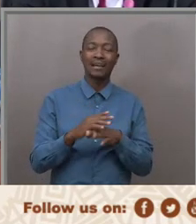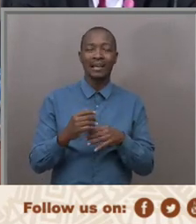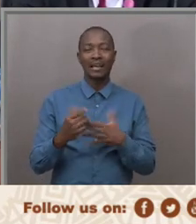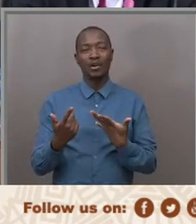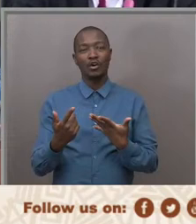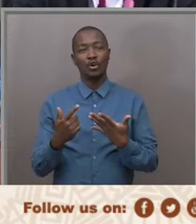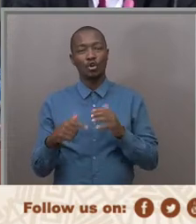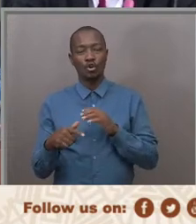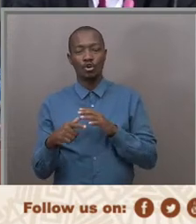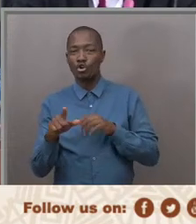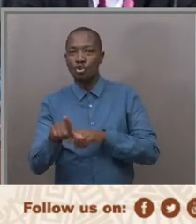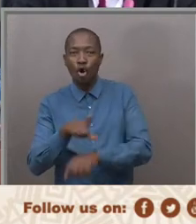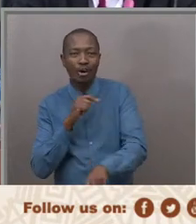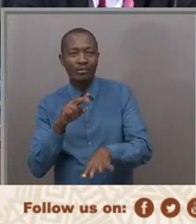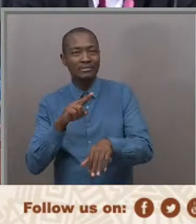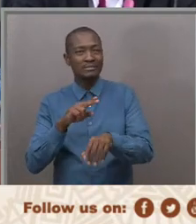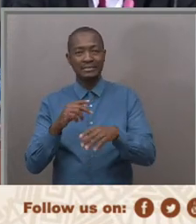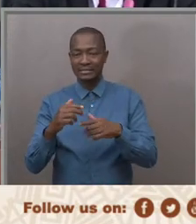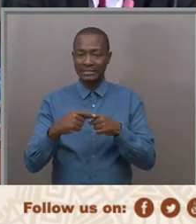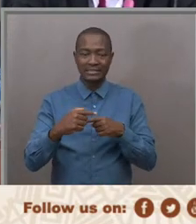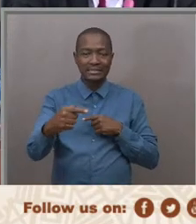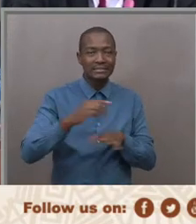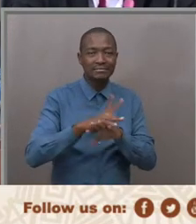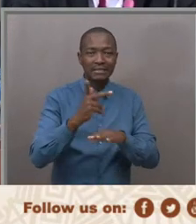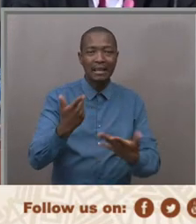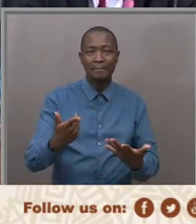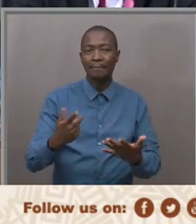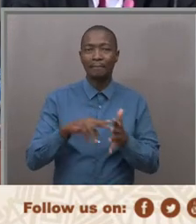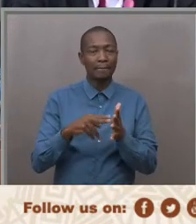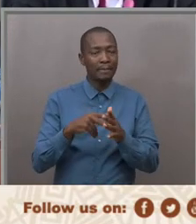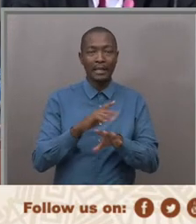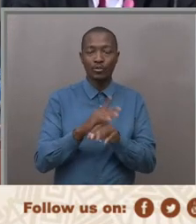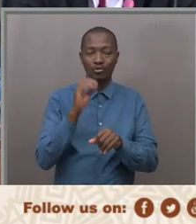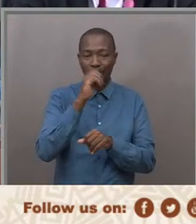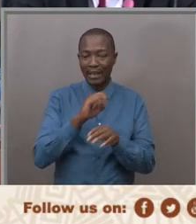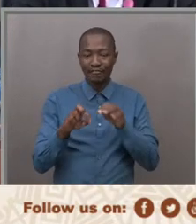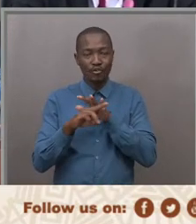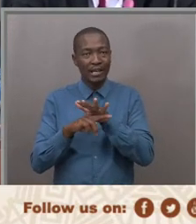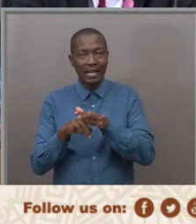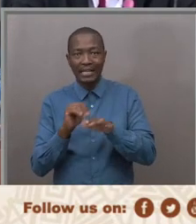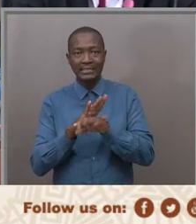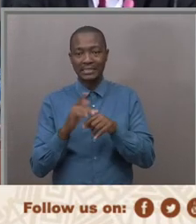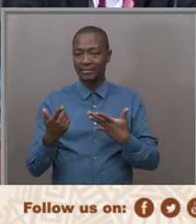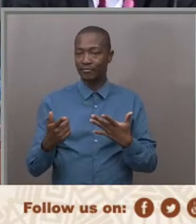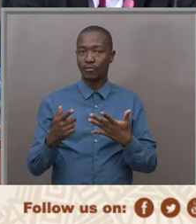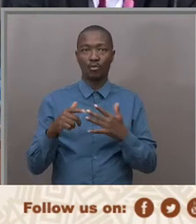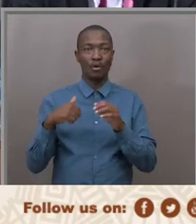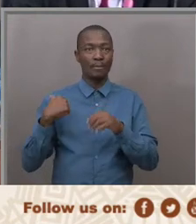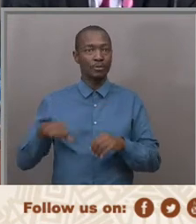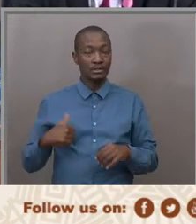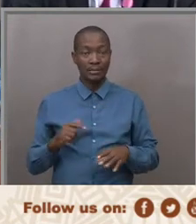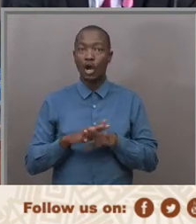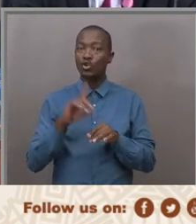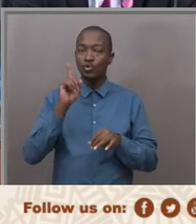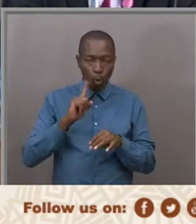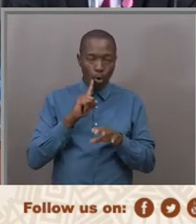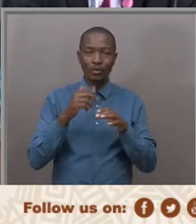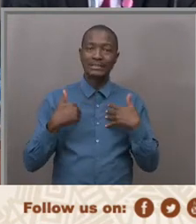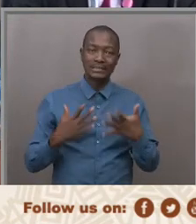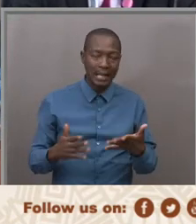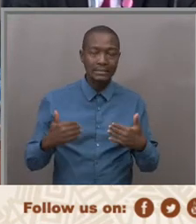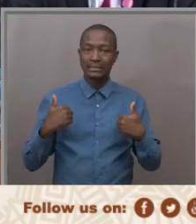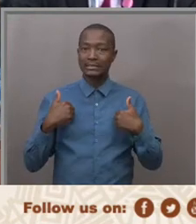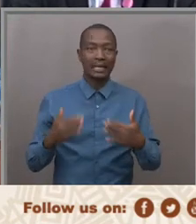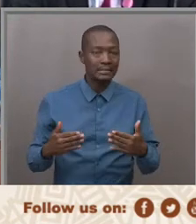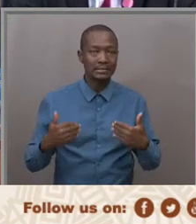have no long-term plan for a region, you will always be starting afresh. And you will not be able